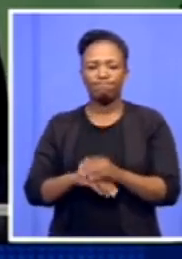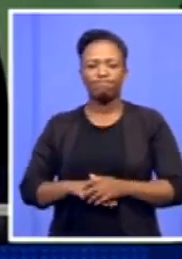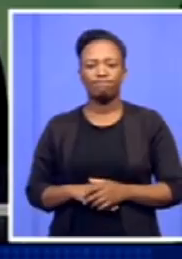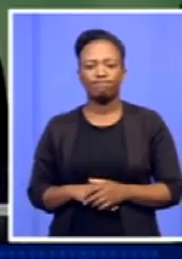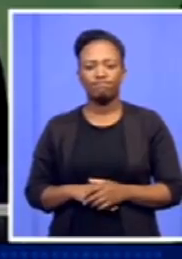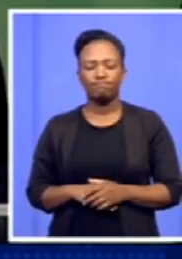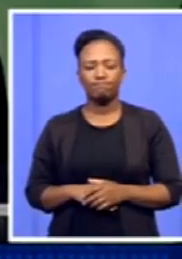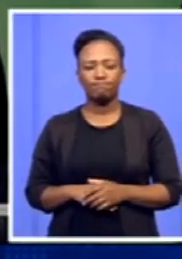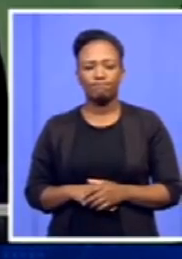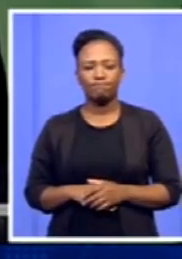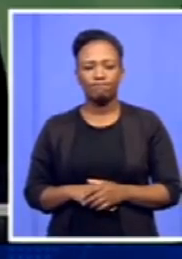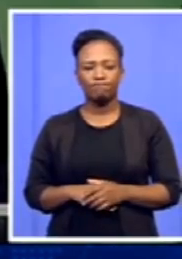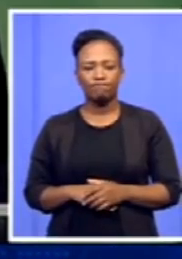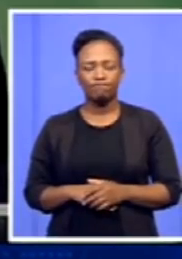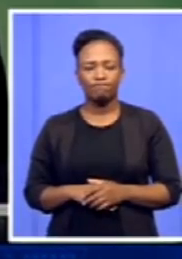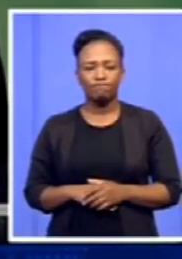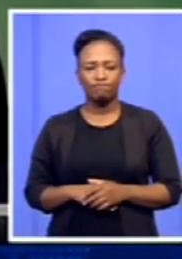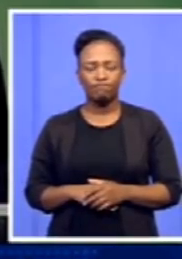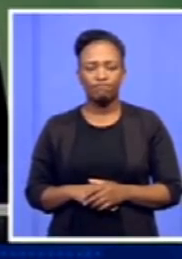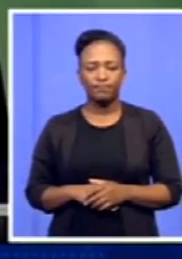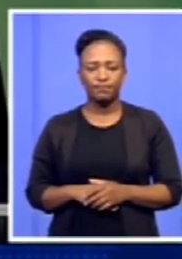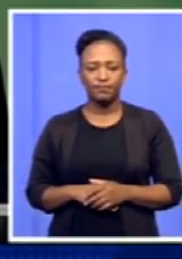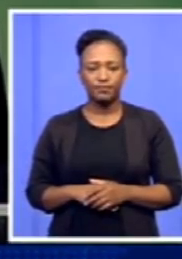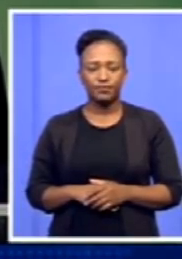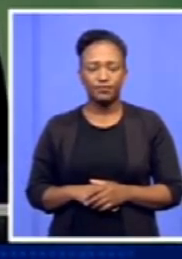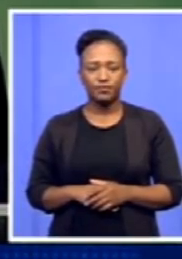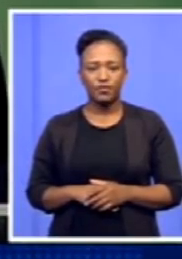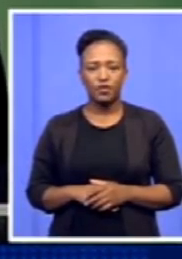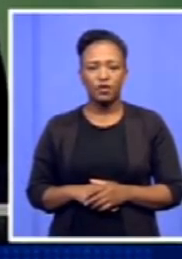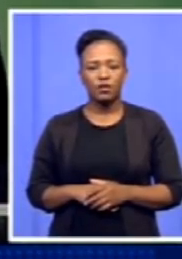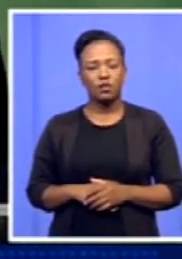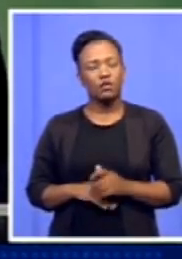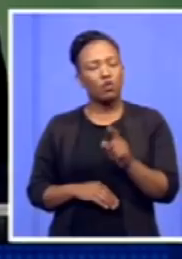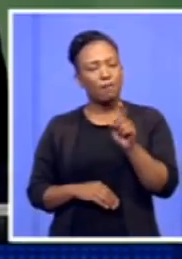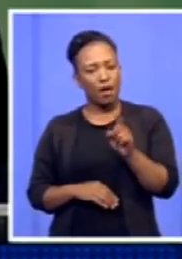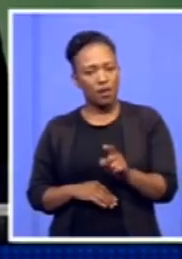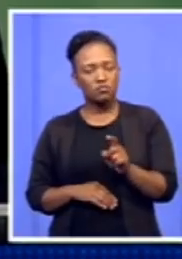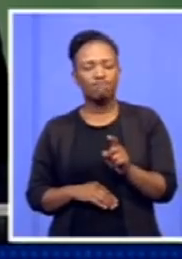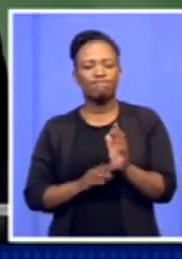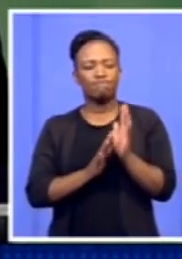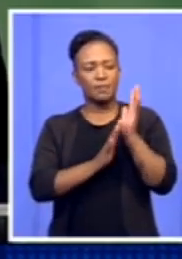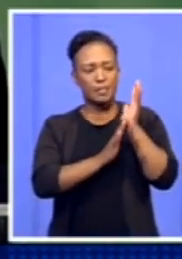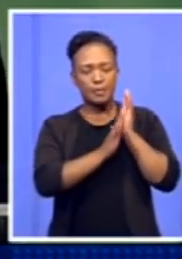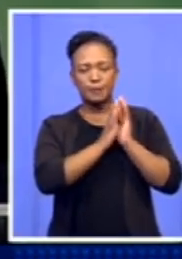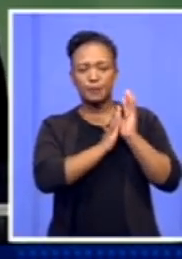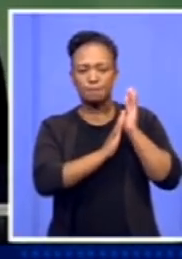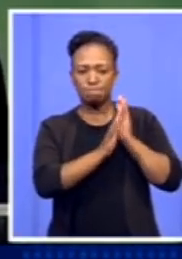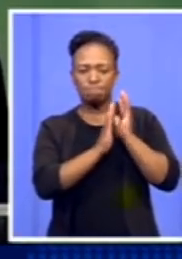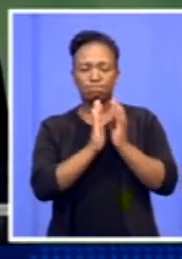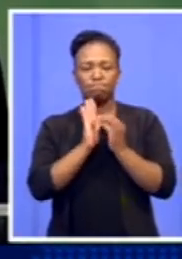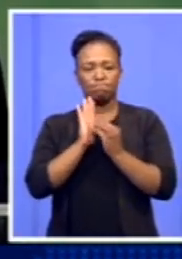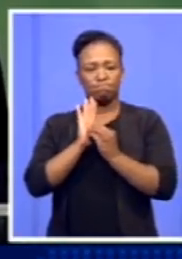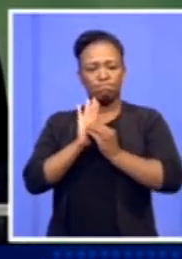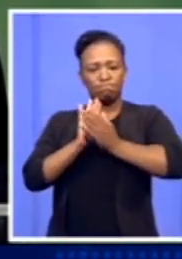But we need to write history. We need to face up to future pandemics and prepare for that